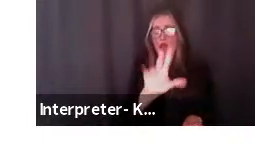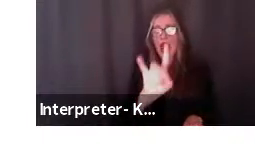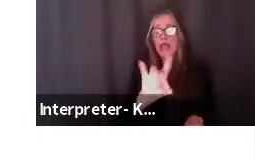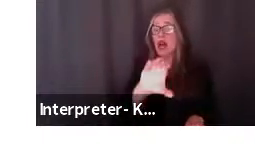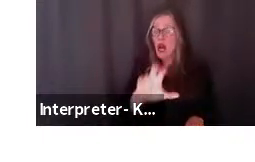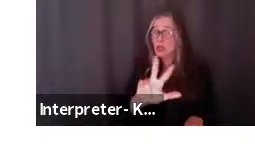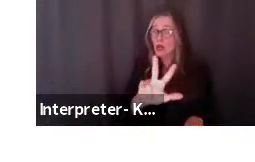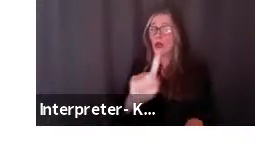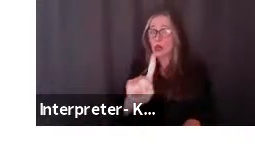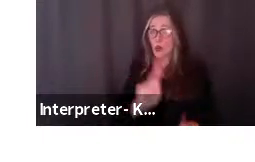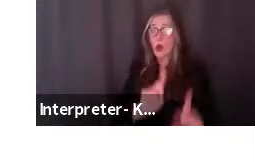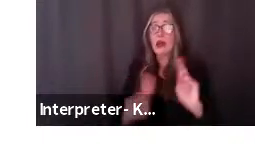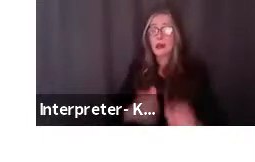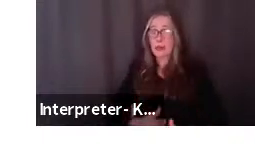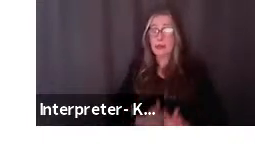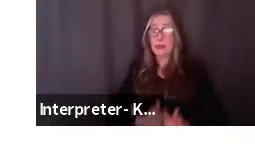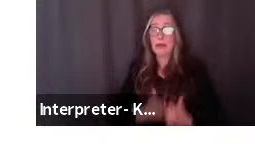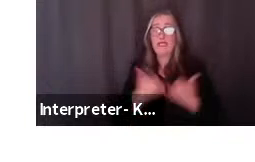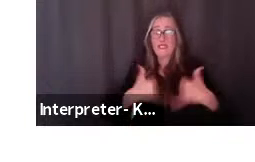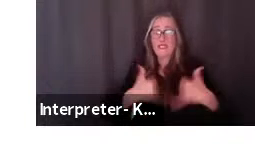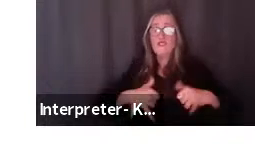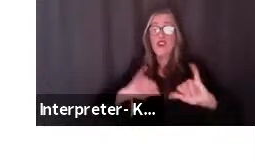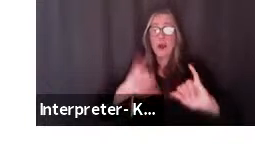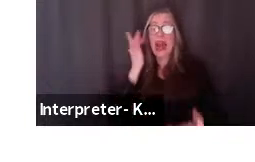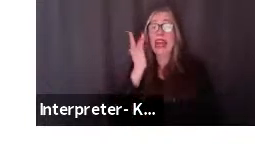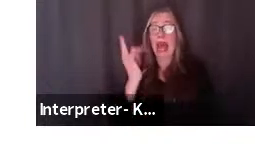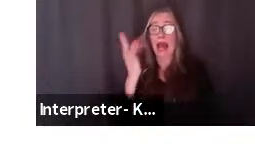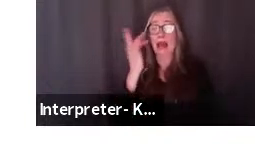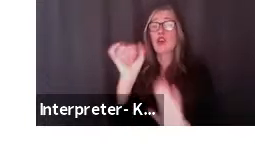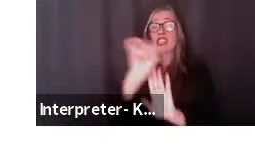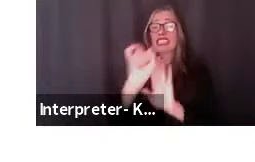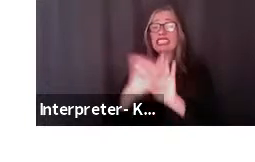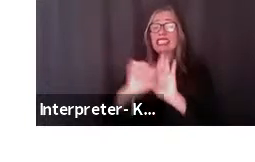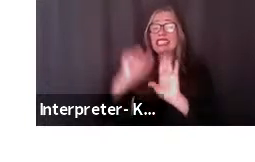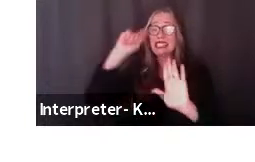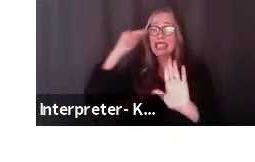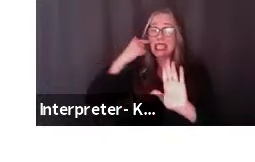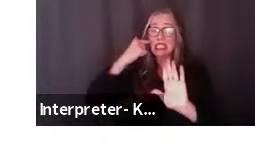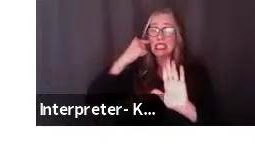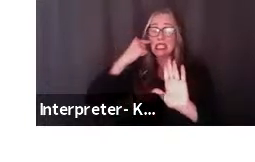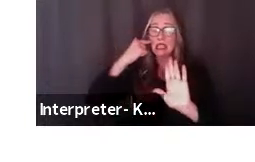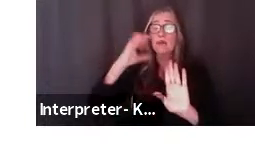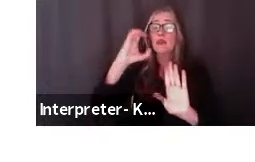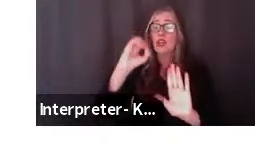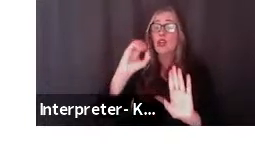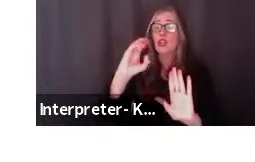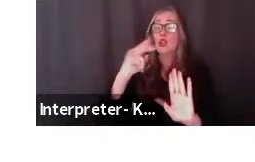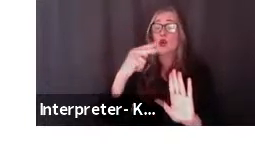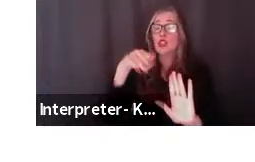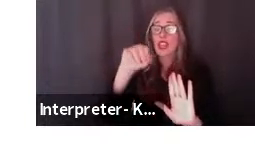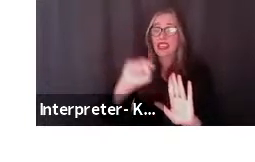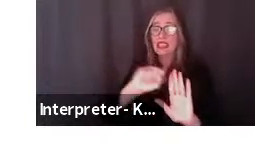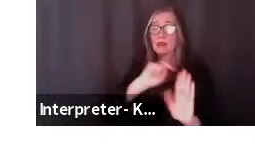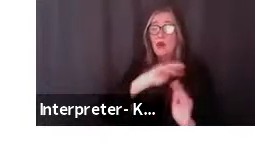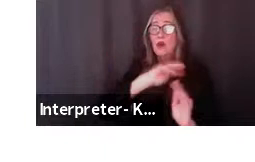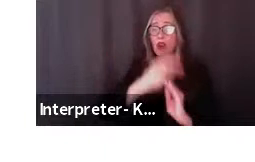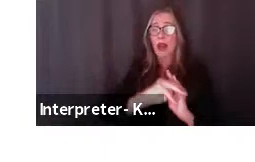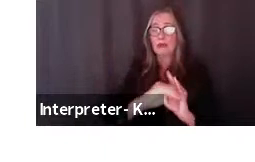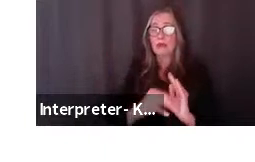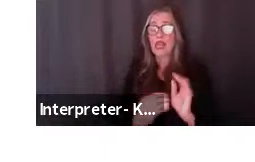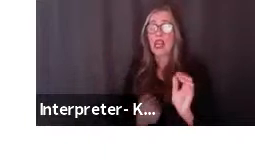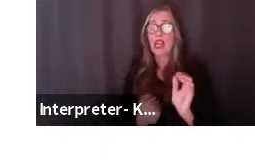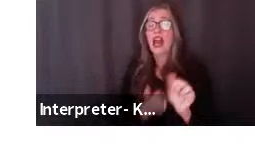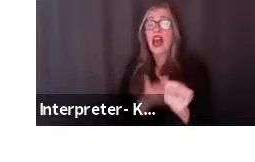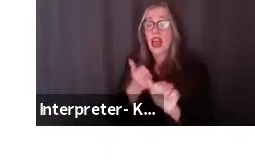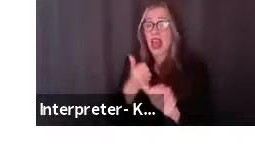living survivors of california's state eugenics sterilization program we continue to update it each year and unfortunately this is